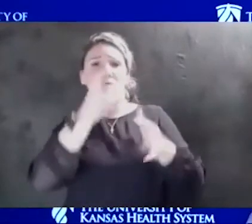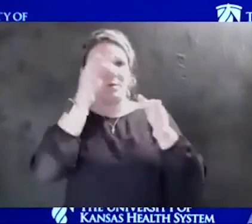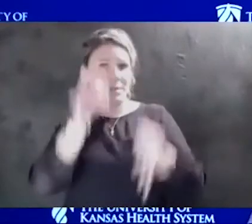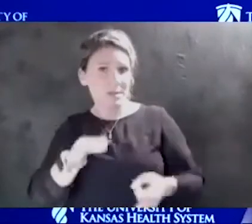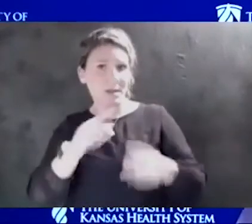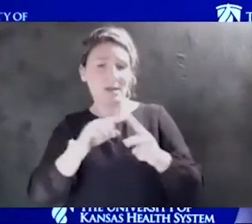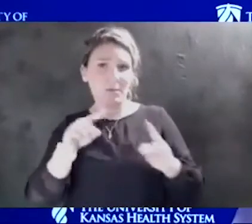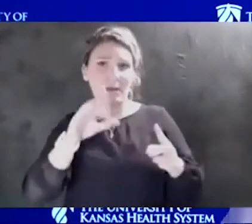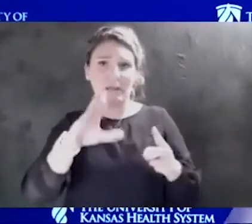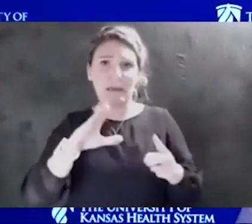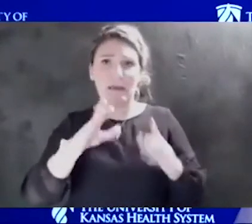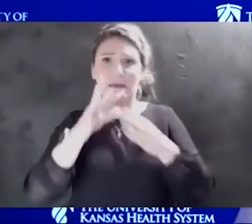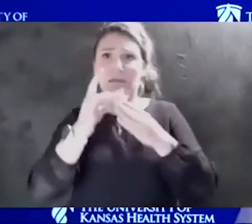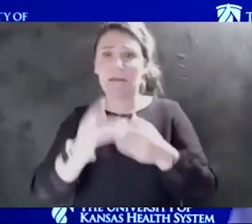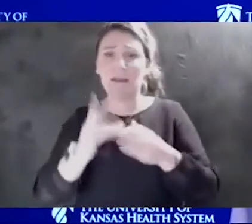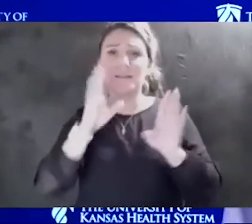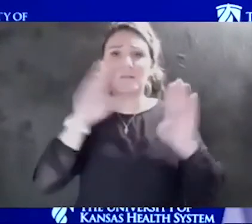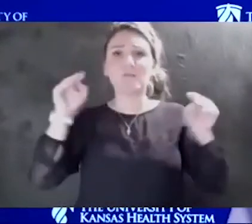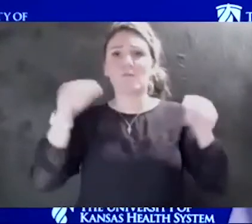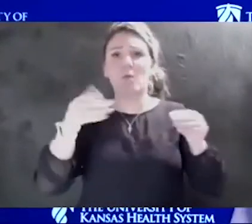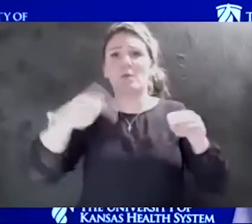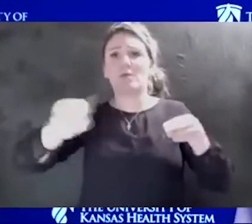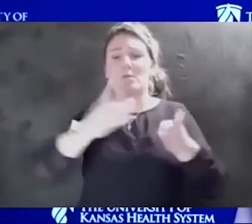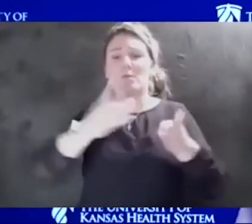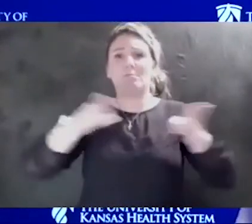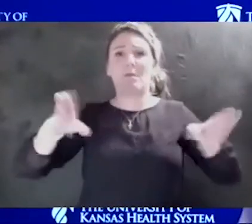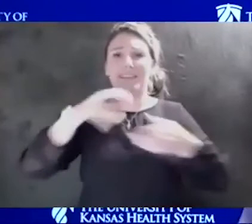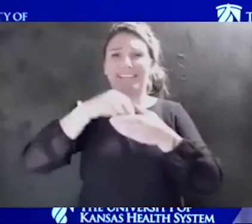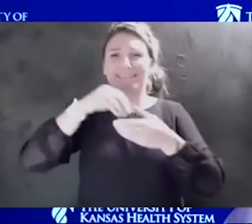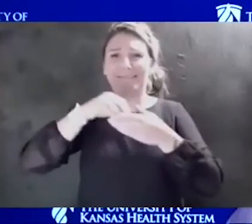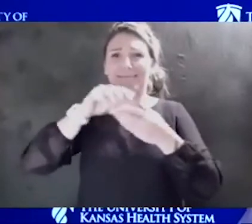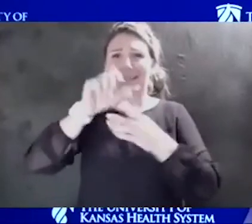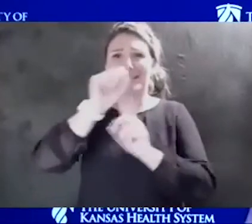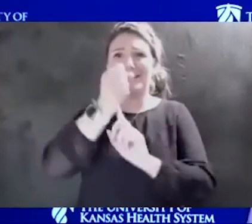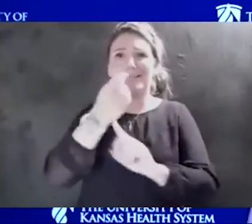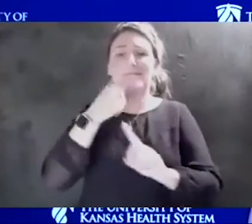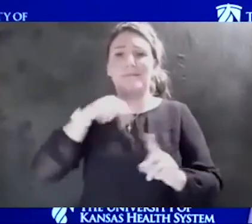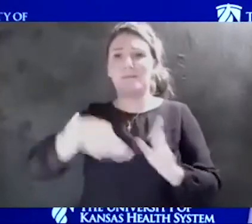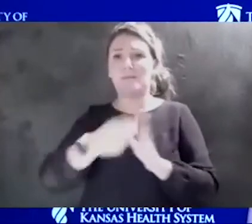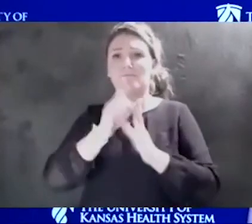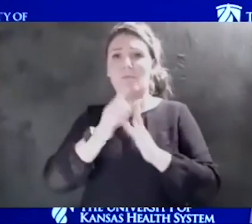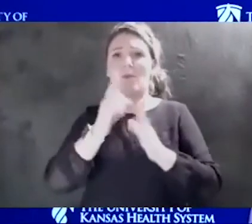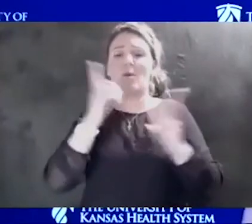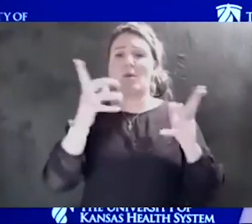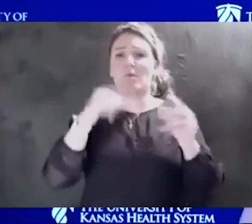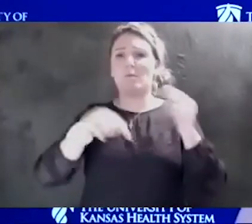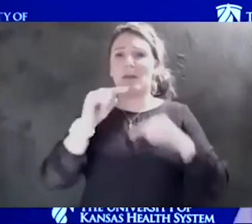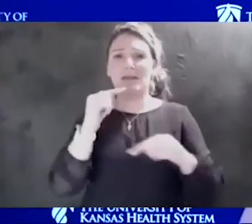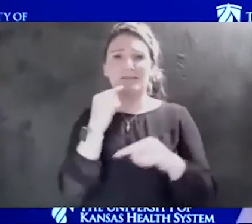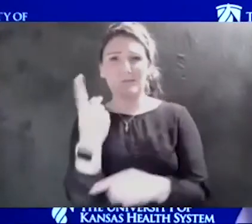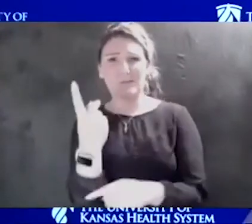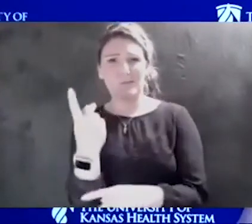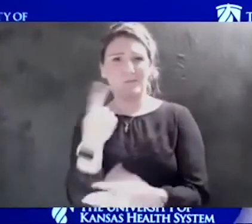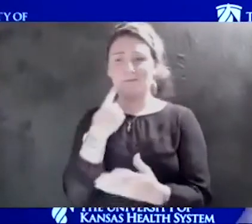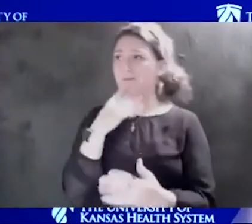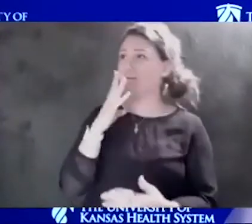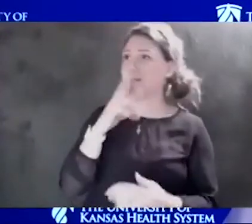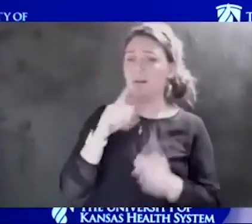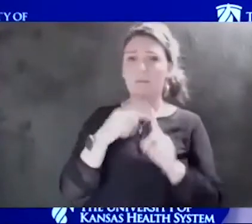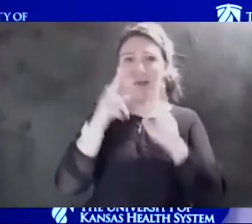is focusing on those public indoor settings. At this point in time, it goes back to what Dr. Stites and I have talked about in the past, assessing that